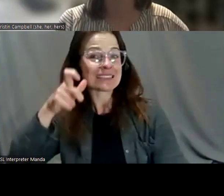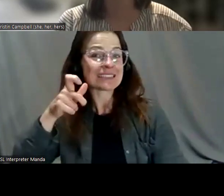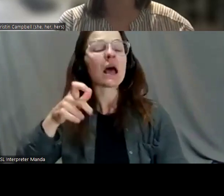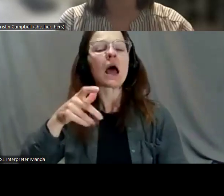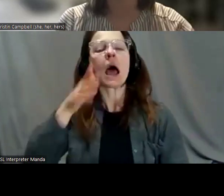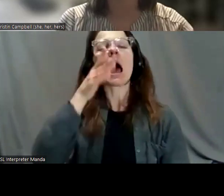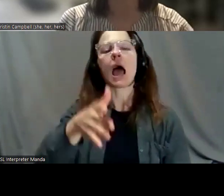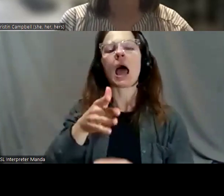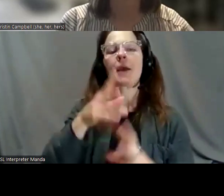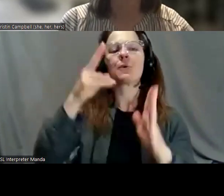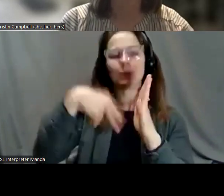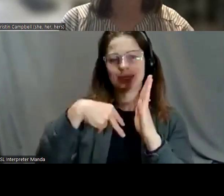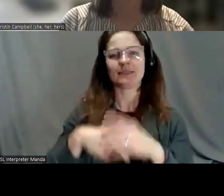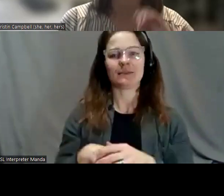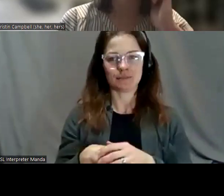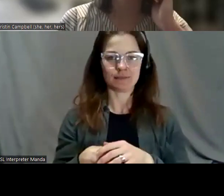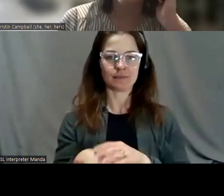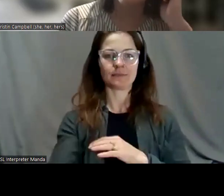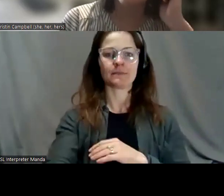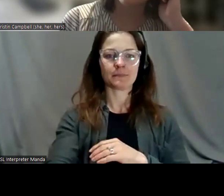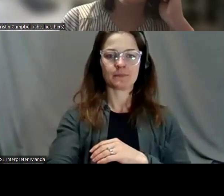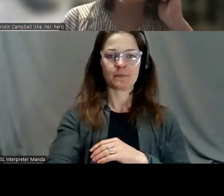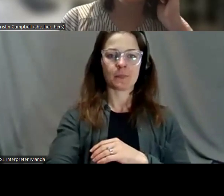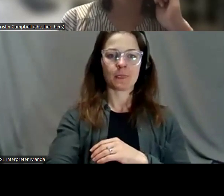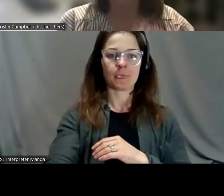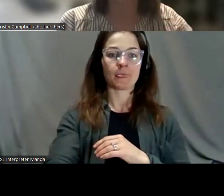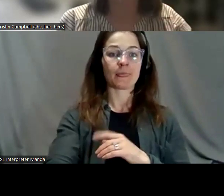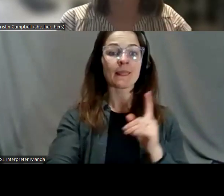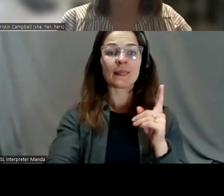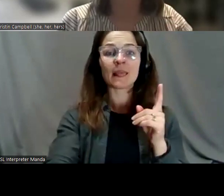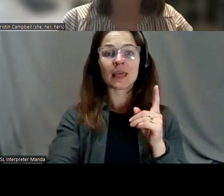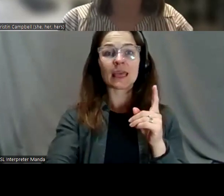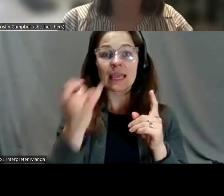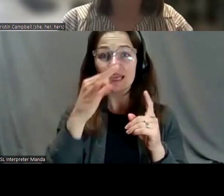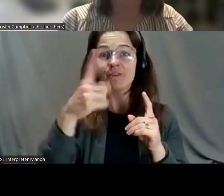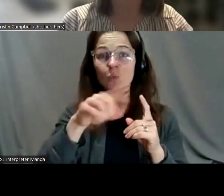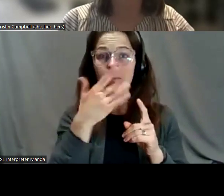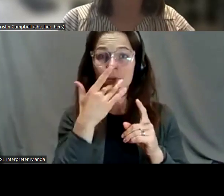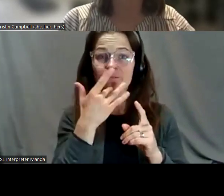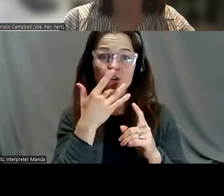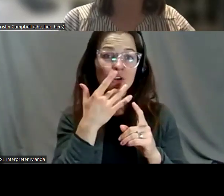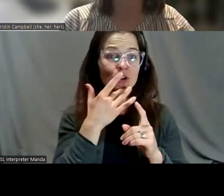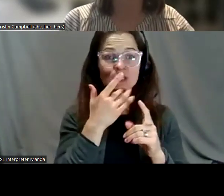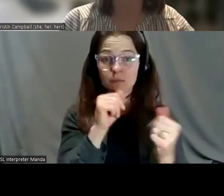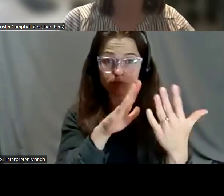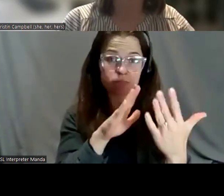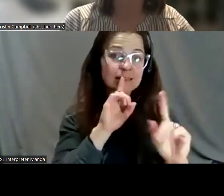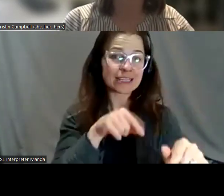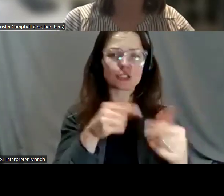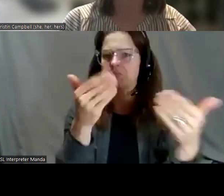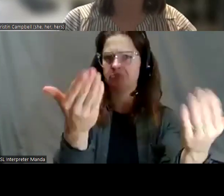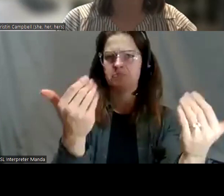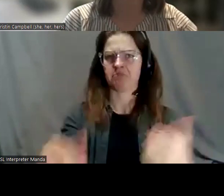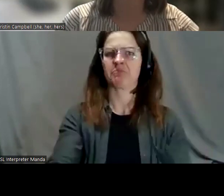to read the question, and perhaps panelists, if you want to address these aloud, that would be welcomed.